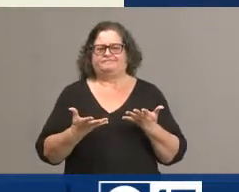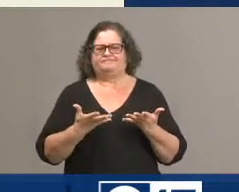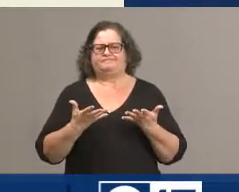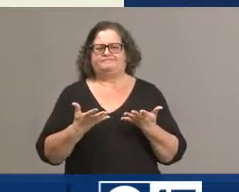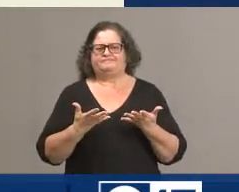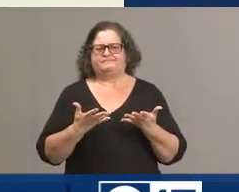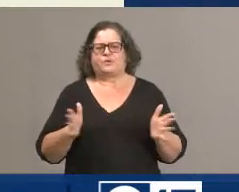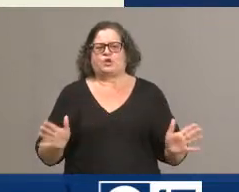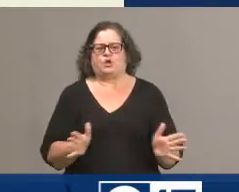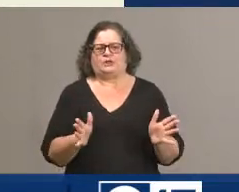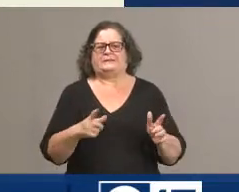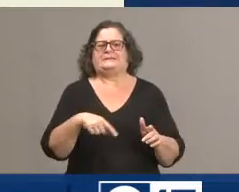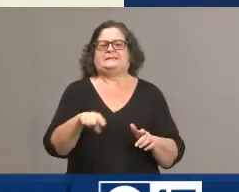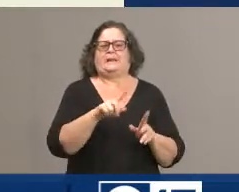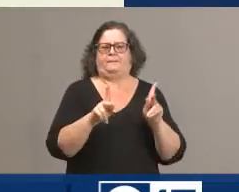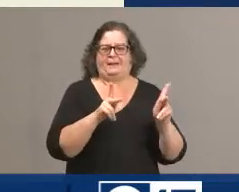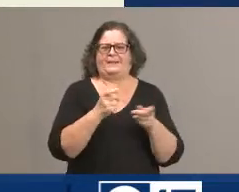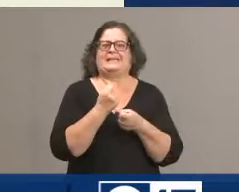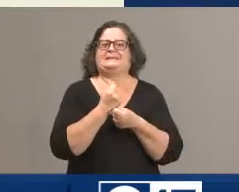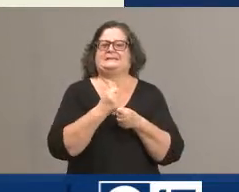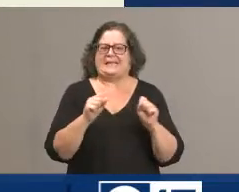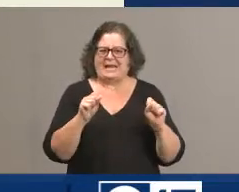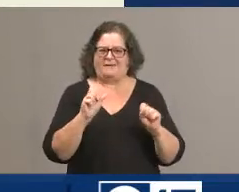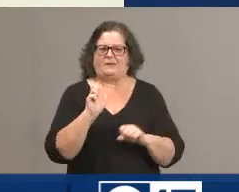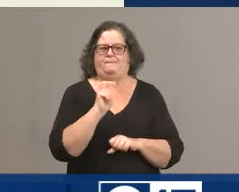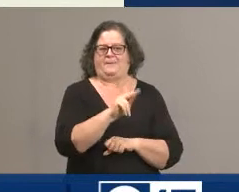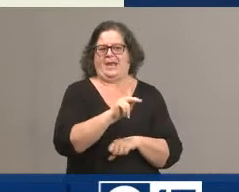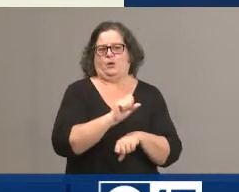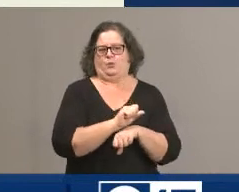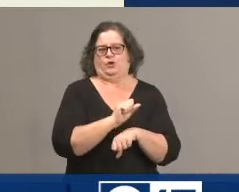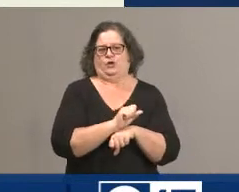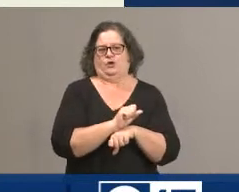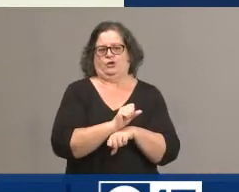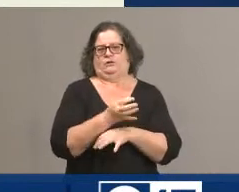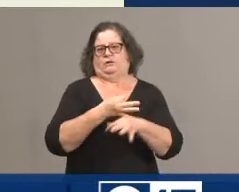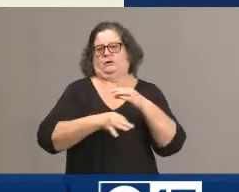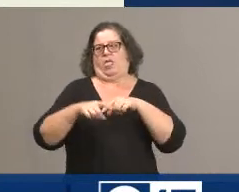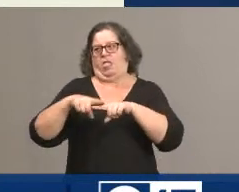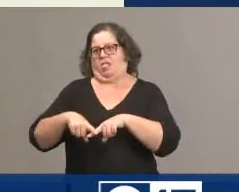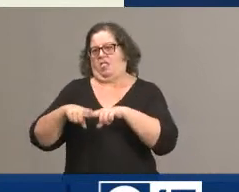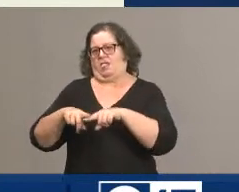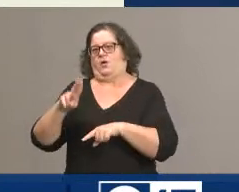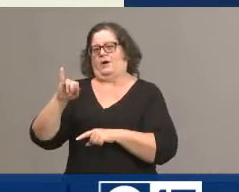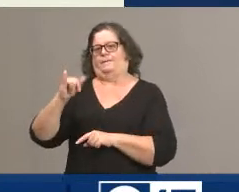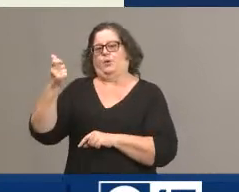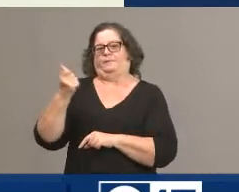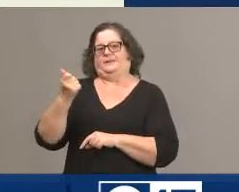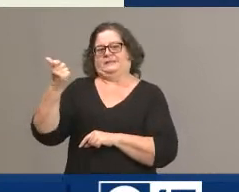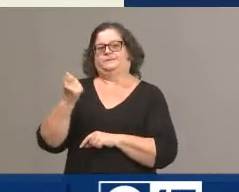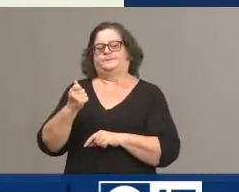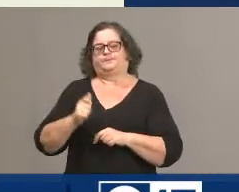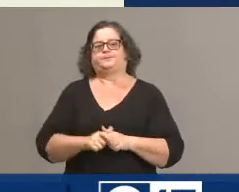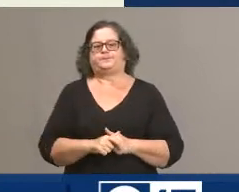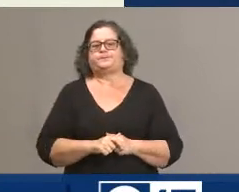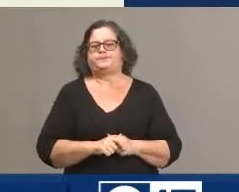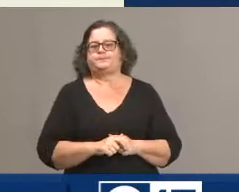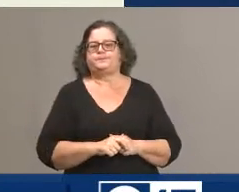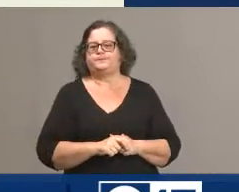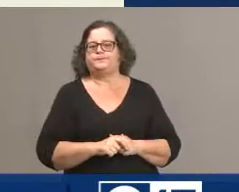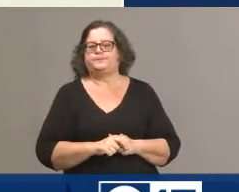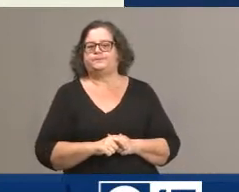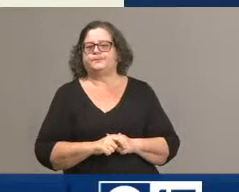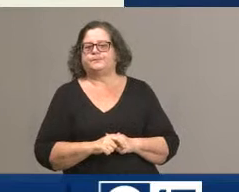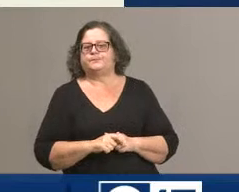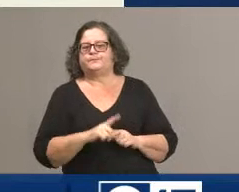sector rather than government assistance. I want to ask you one follow-up about enforcement. We've heard law enforcement, Chief Williams of Phoenix, say they